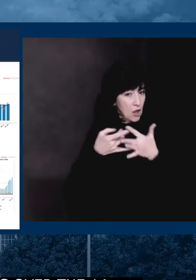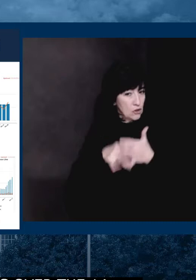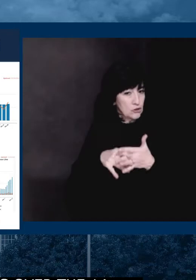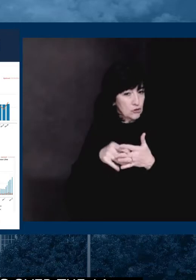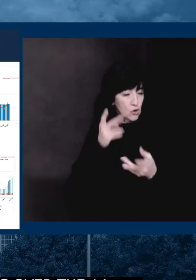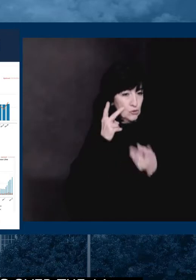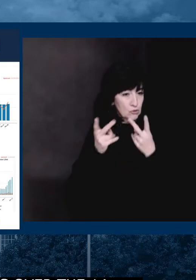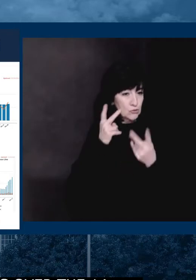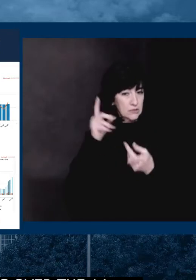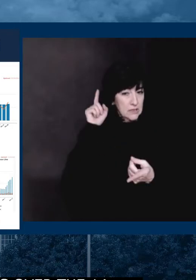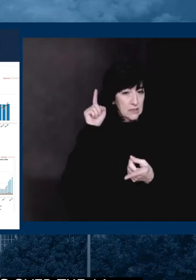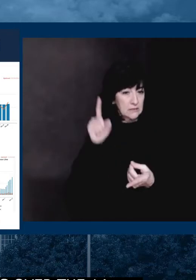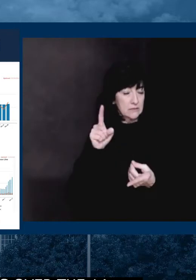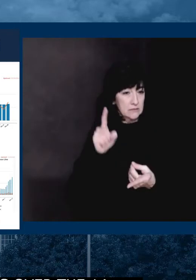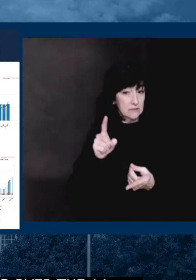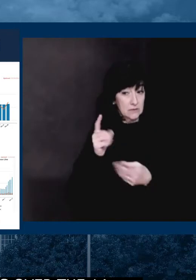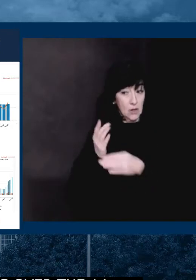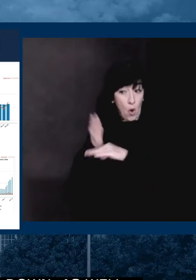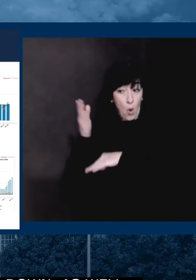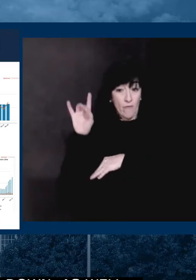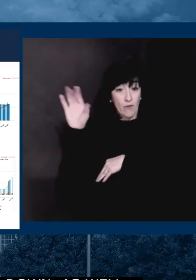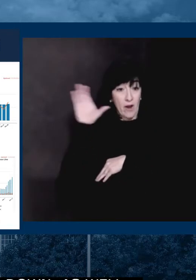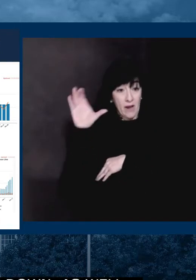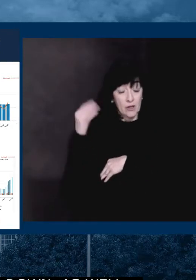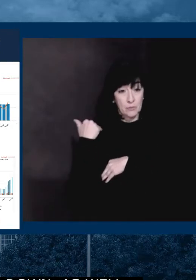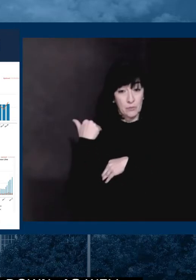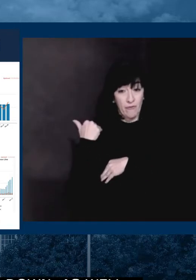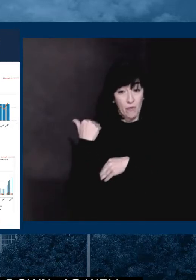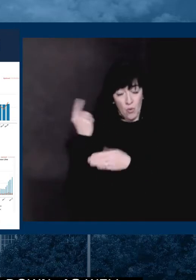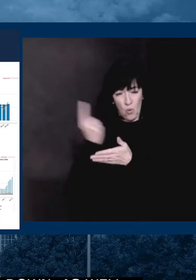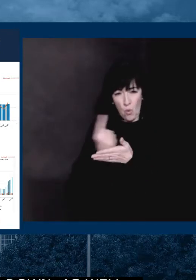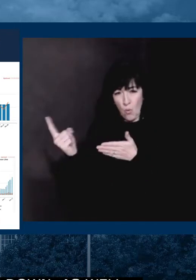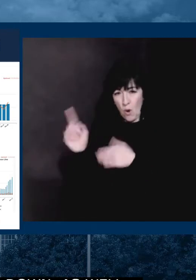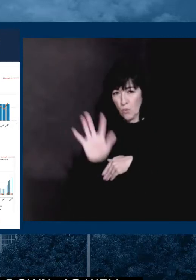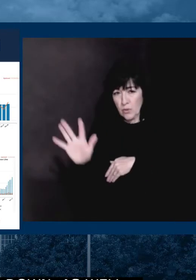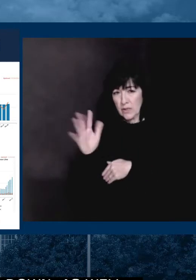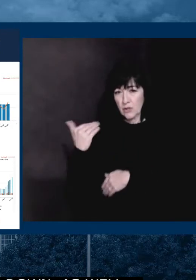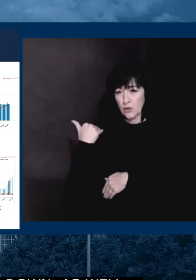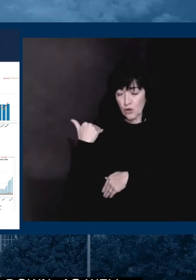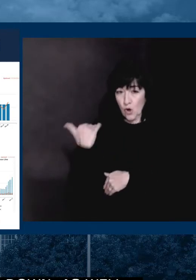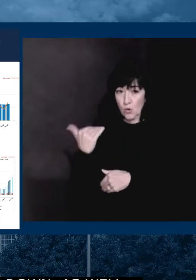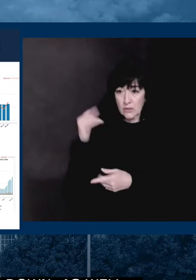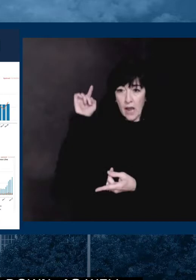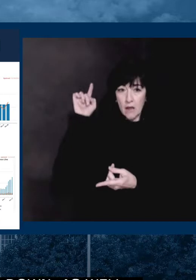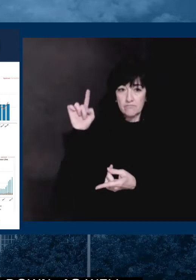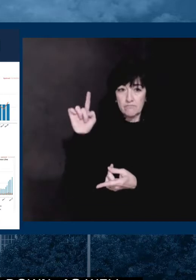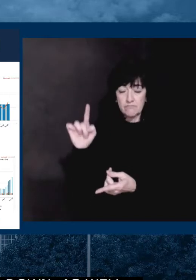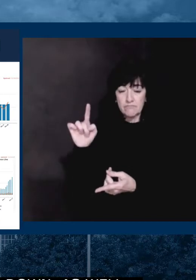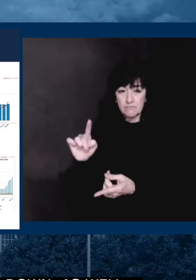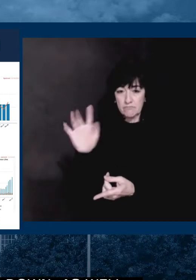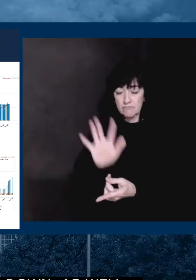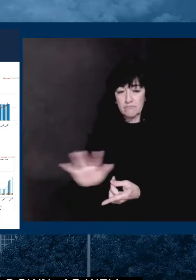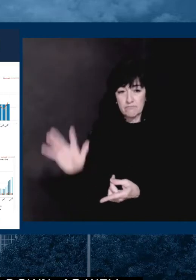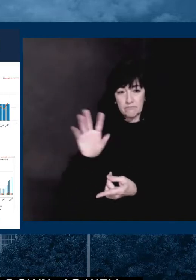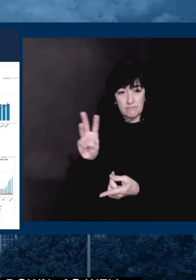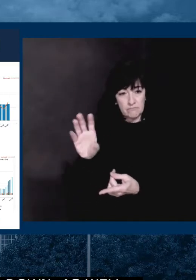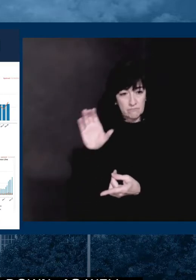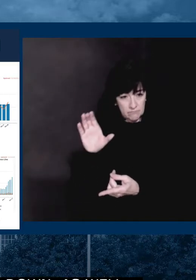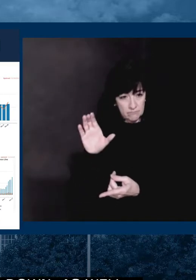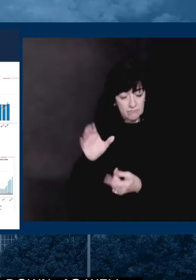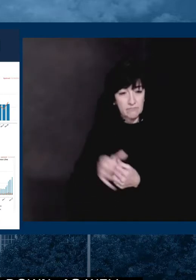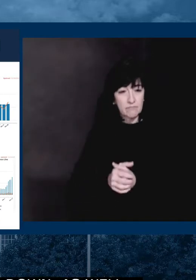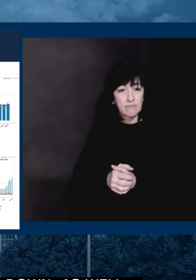653 from a peak of over 800 just a week or two ago. And then again, on the percent positives,